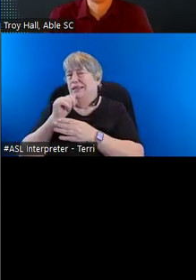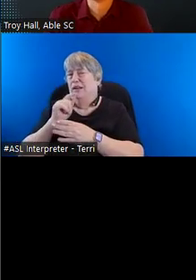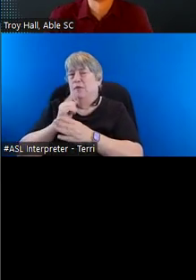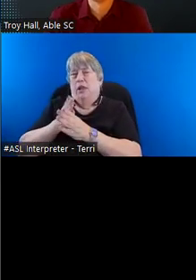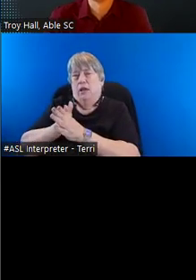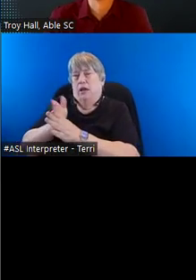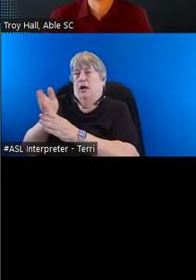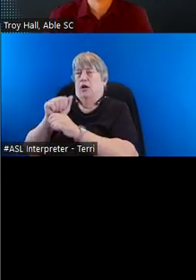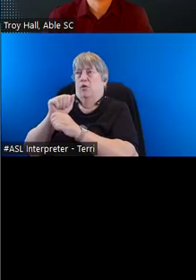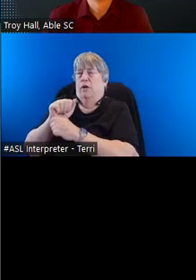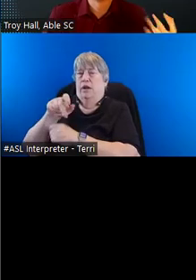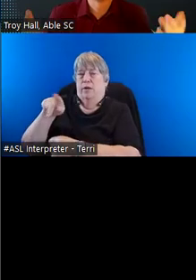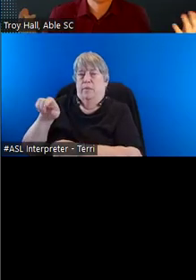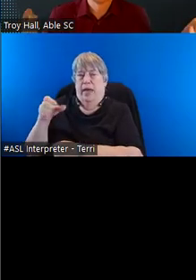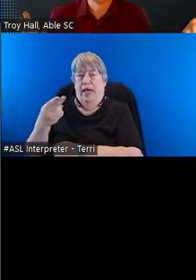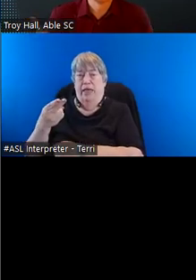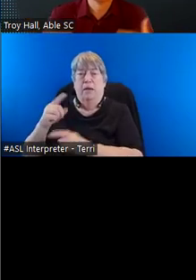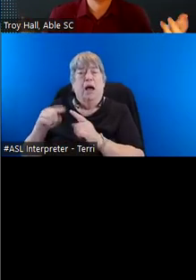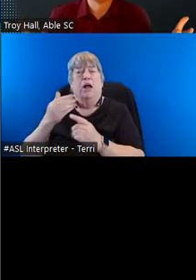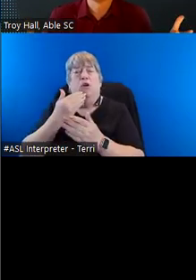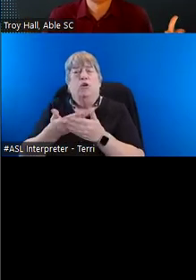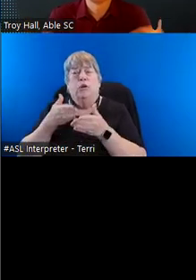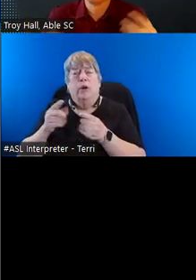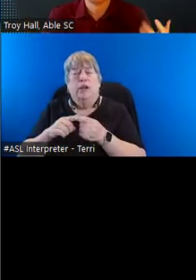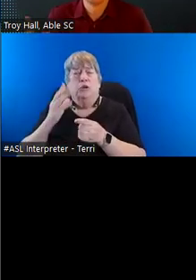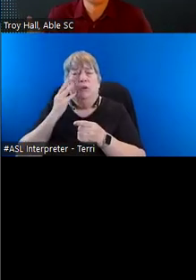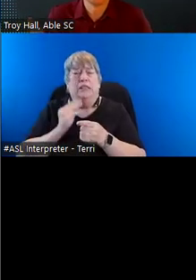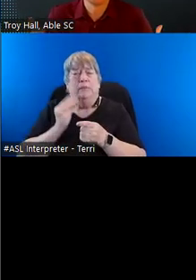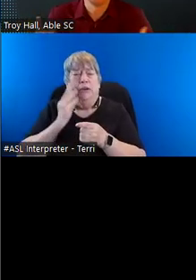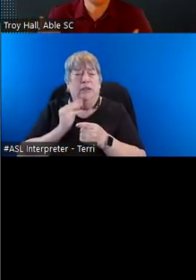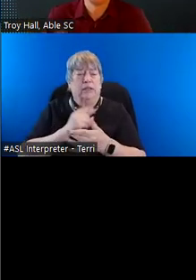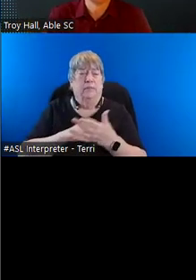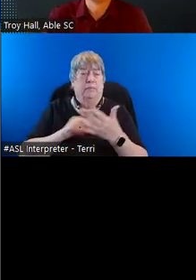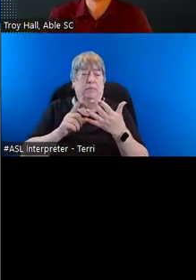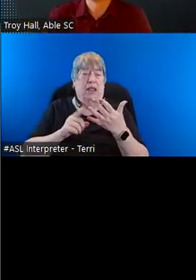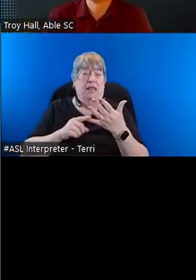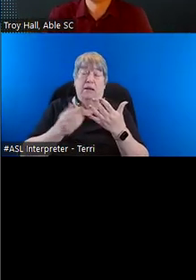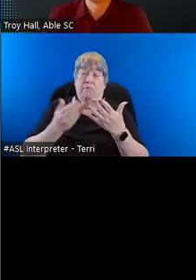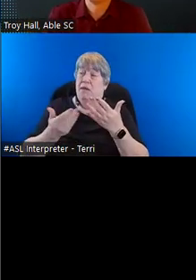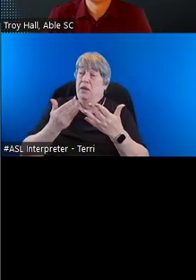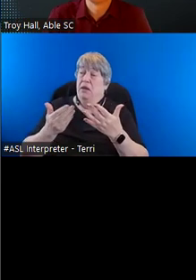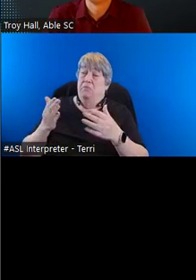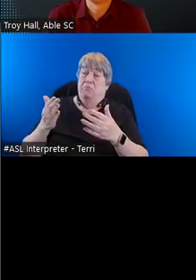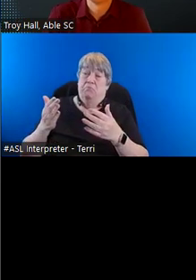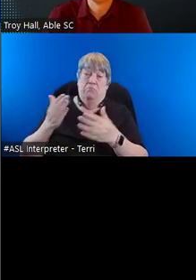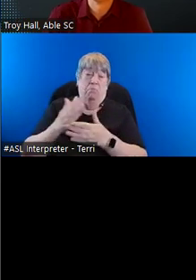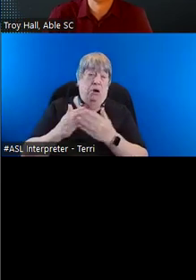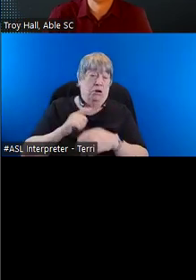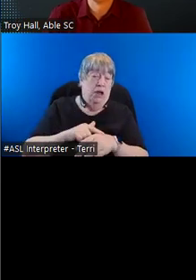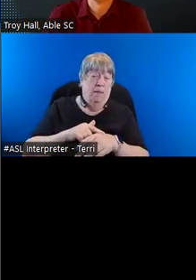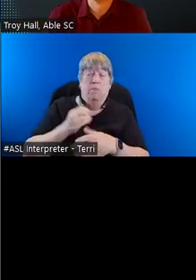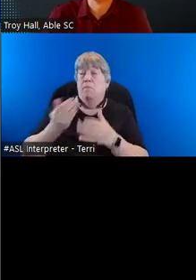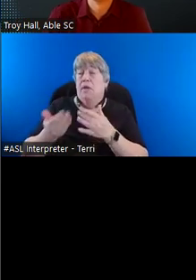gain practical experience. And of course, all the way up to part-time employment or full-time employment. That's probably not going to be appropriate for most